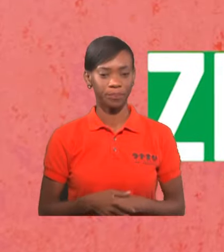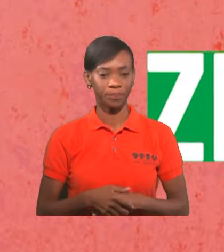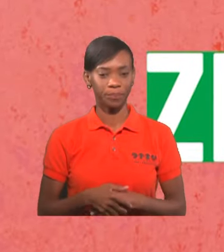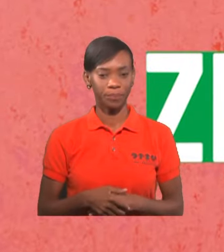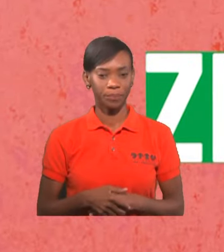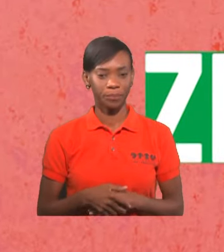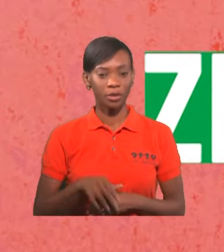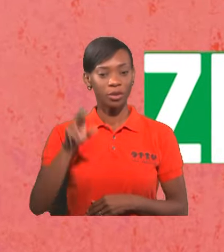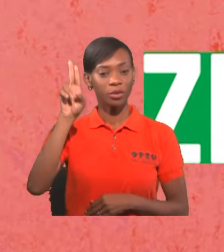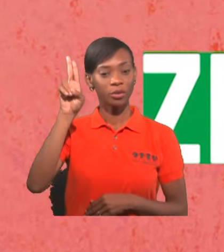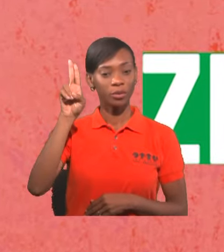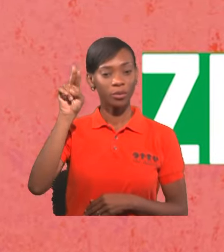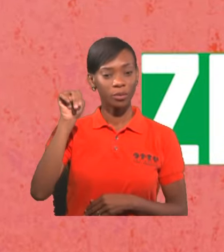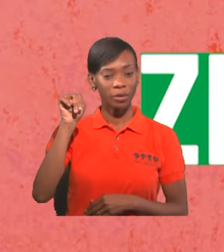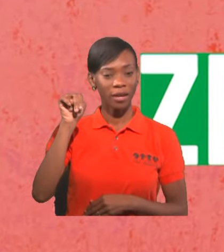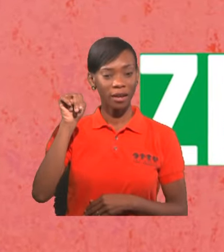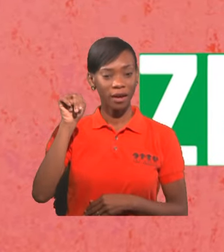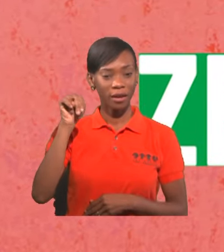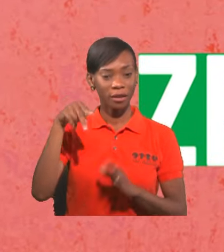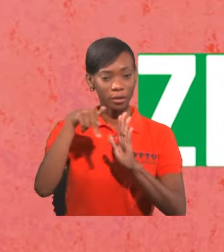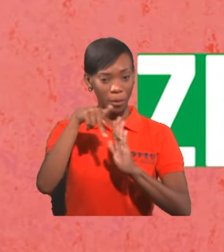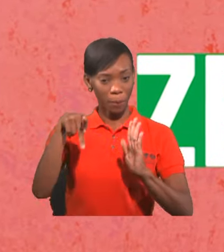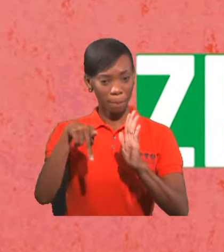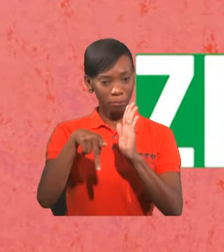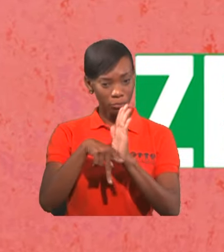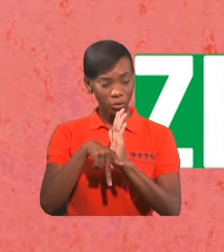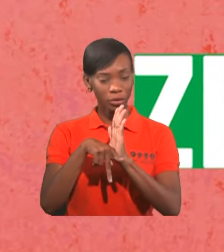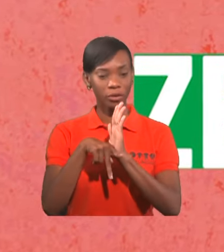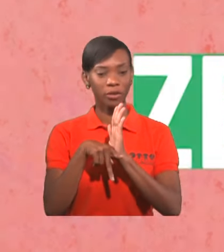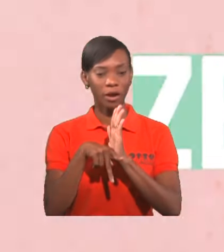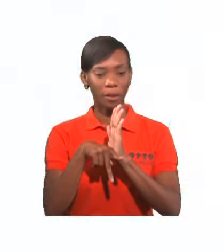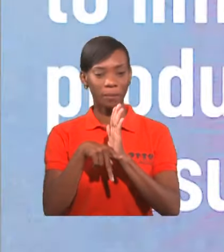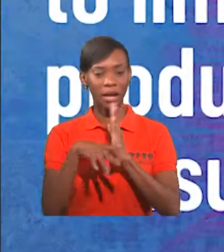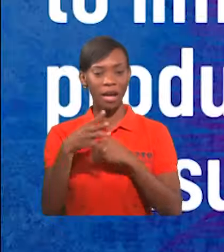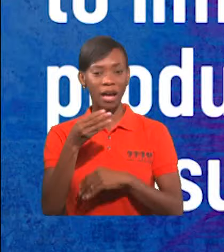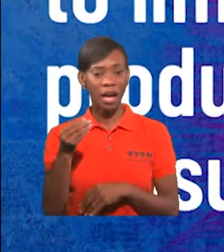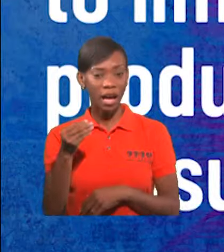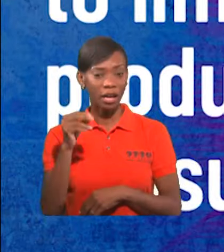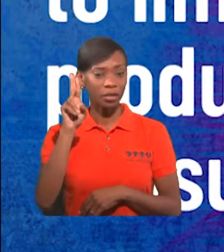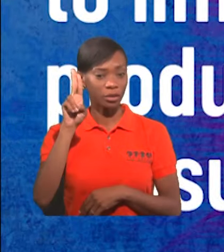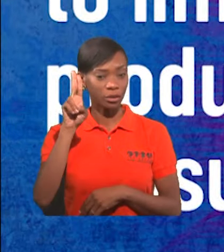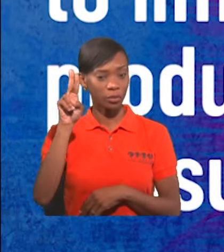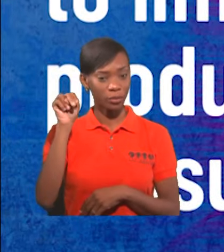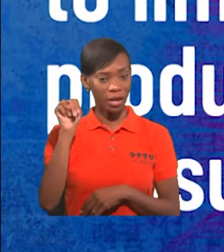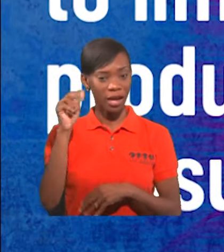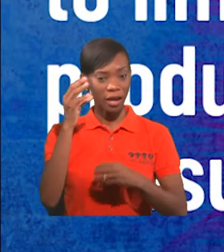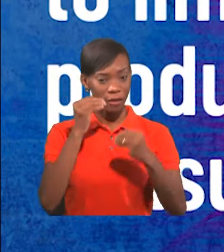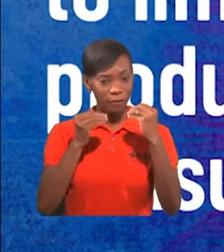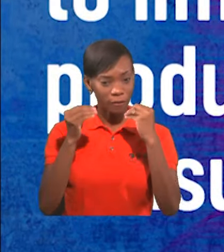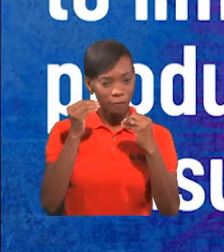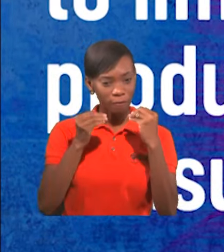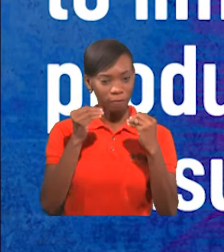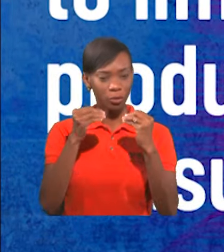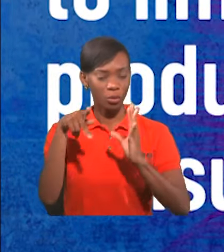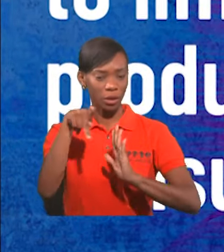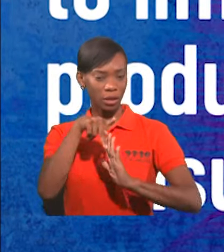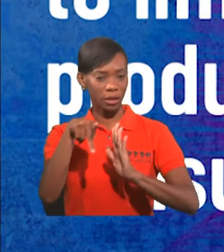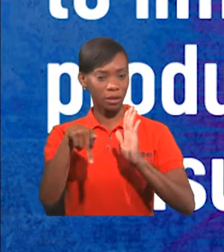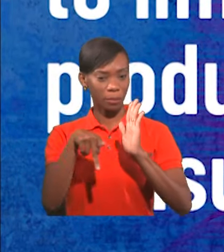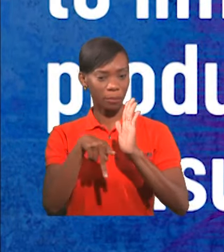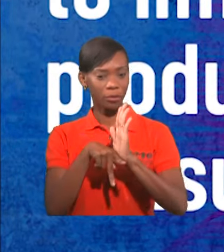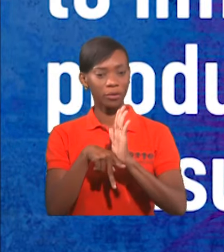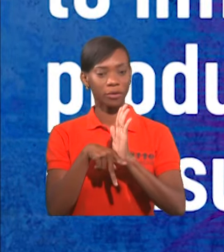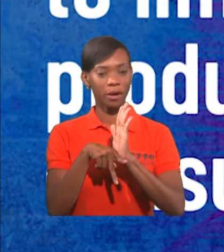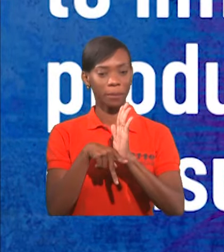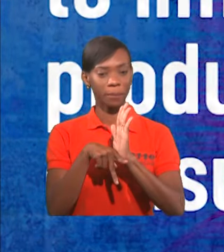The United Nations Environment Programme, UNEP, and the United Nations Human Settlements Programme, UN Habitat, the